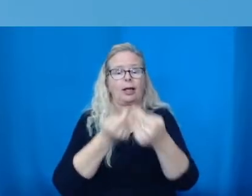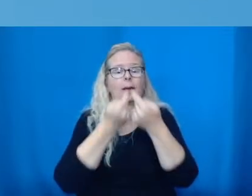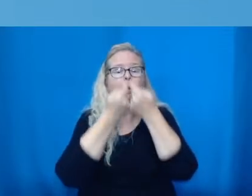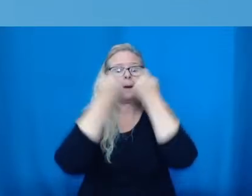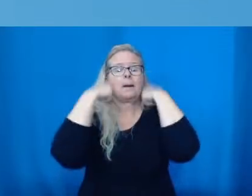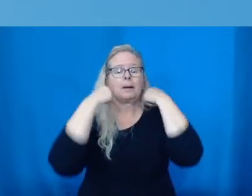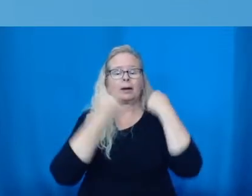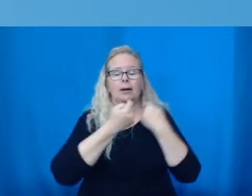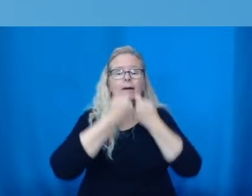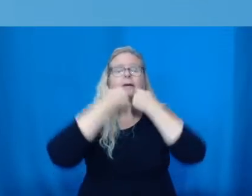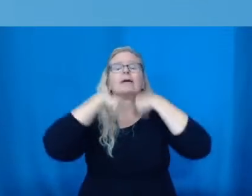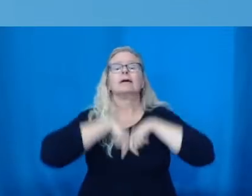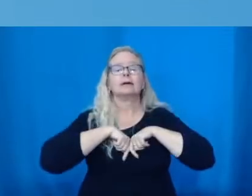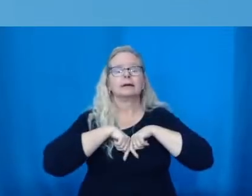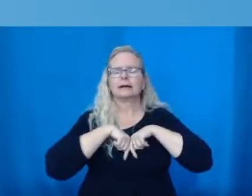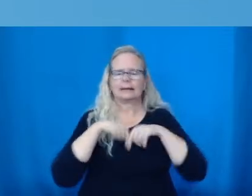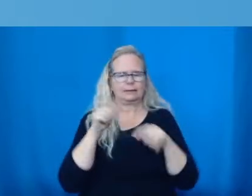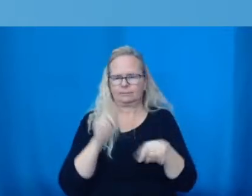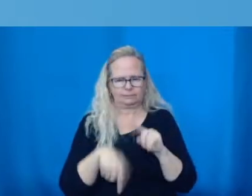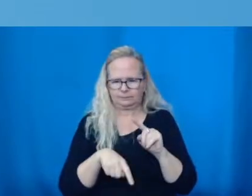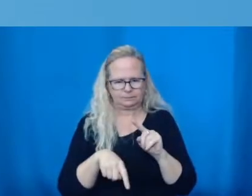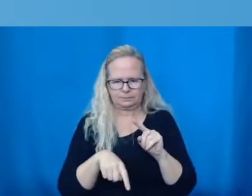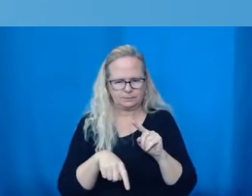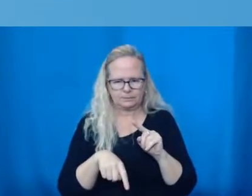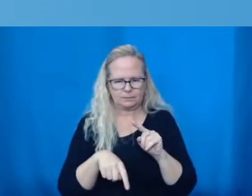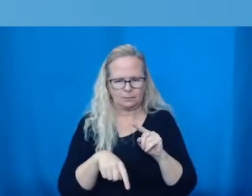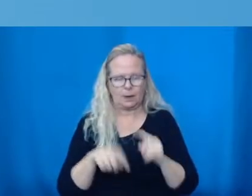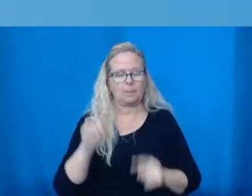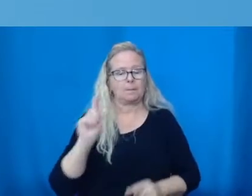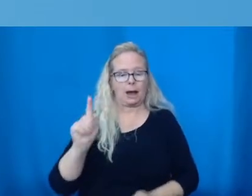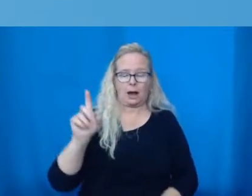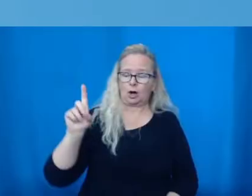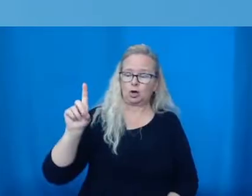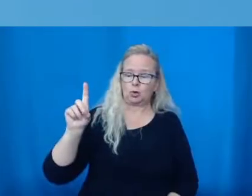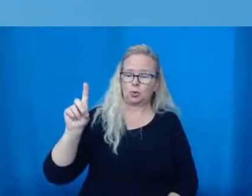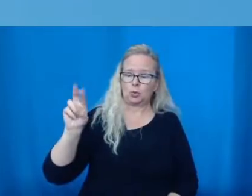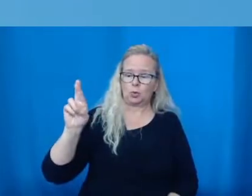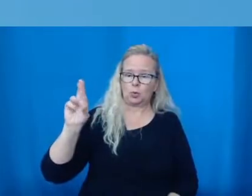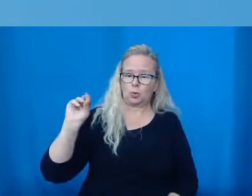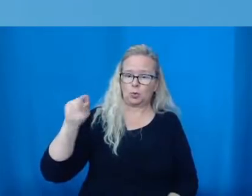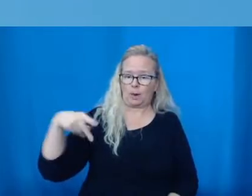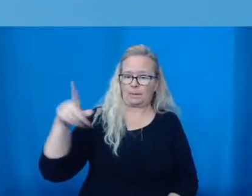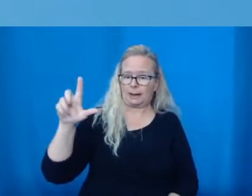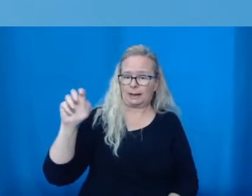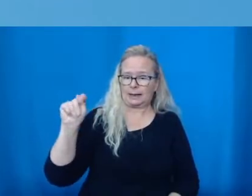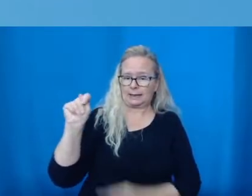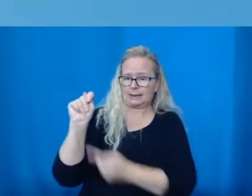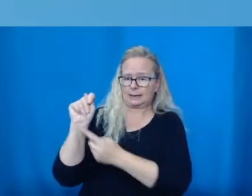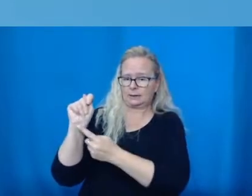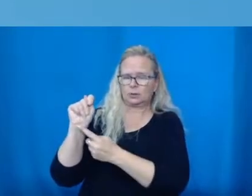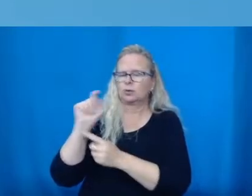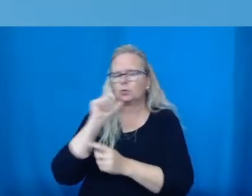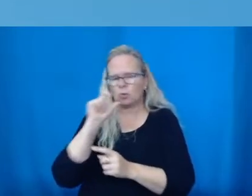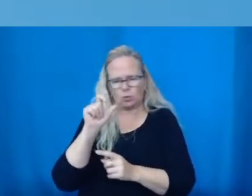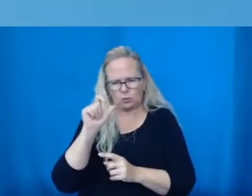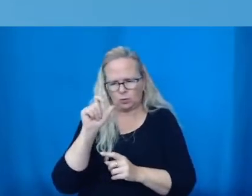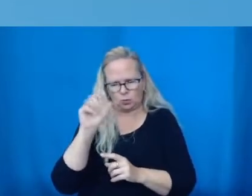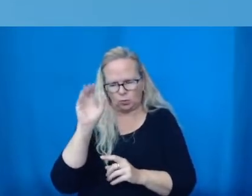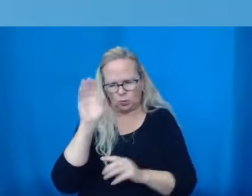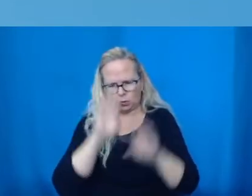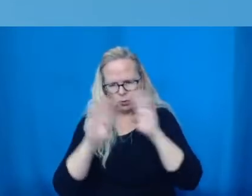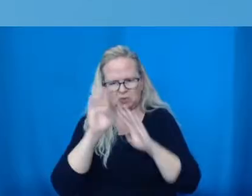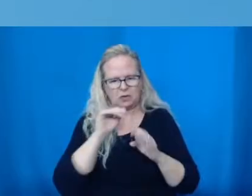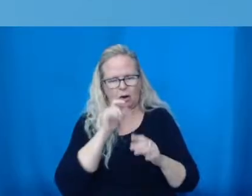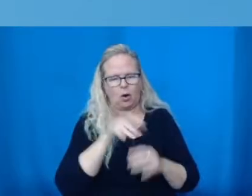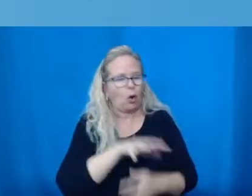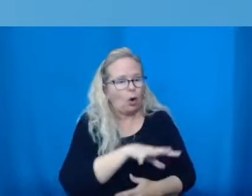have to worry about inhaling them. So how do you prevent your exposure to droplets? Well, this is where the idea of droplet precautions actually come into